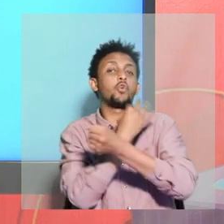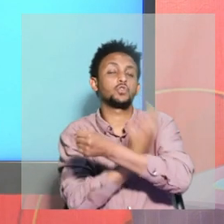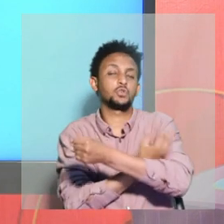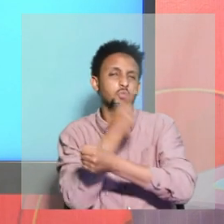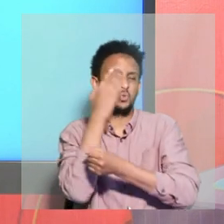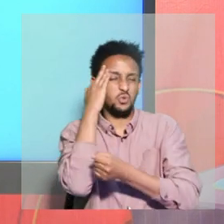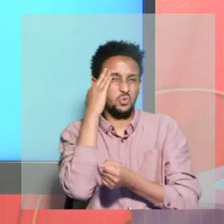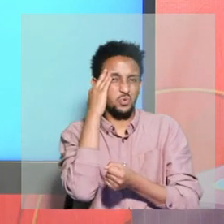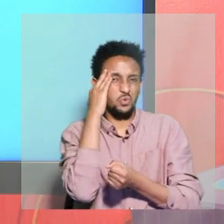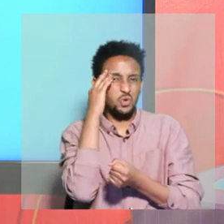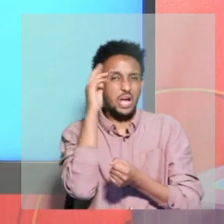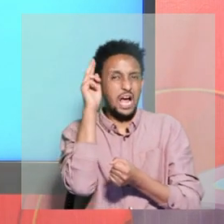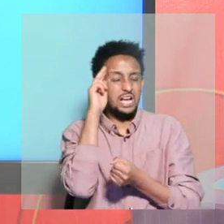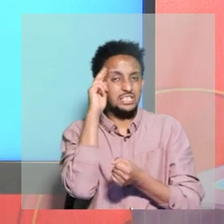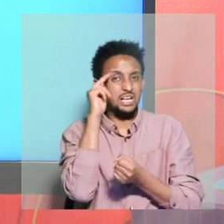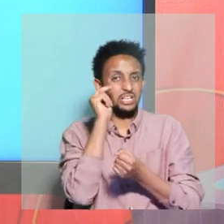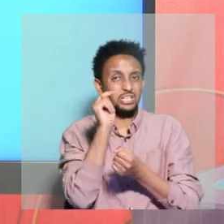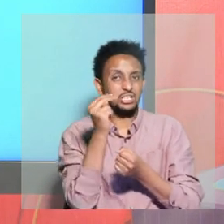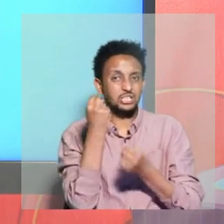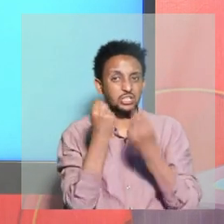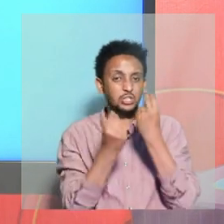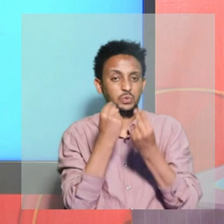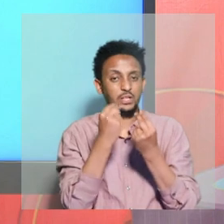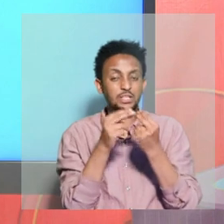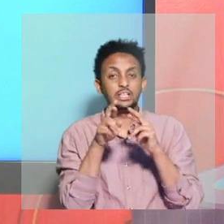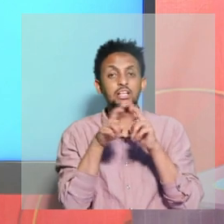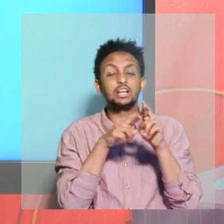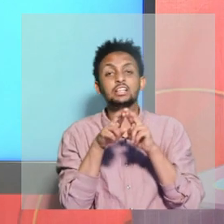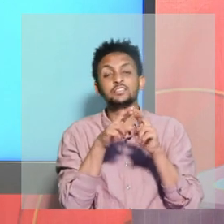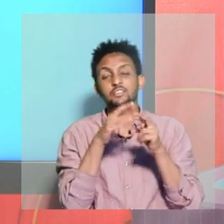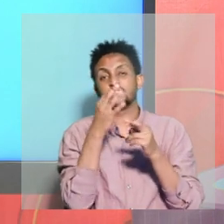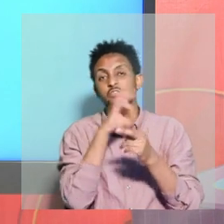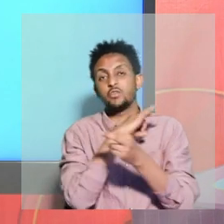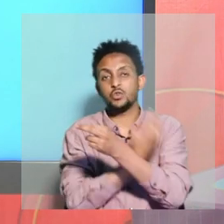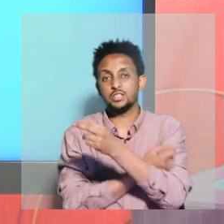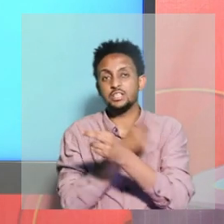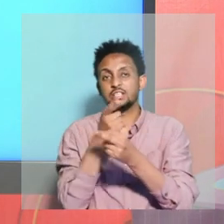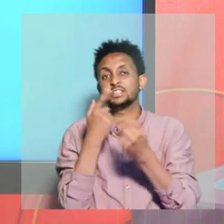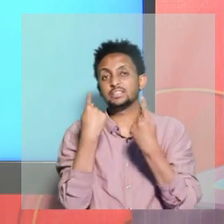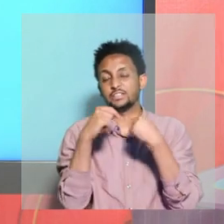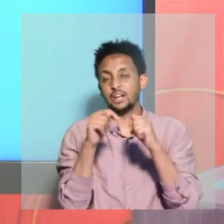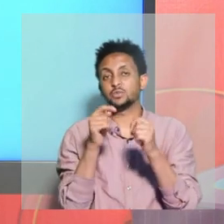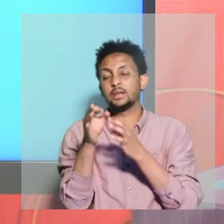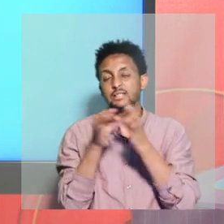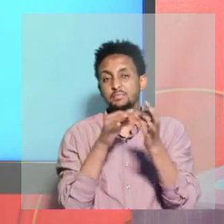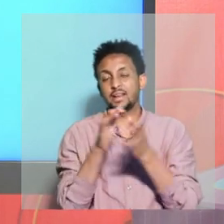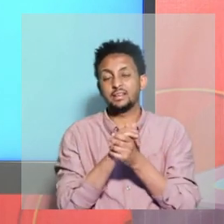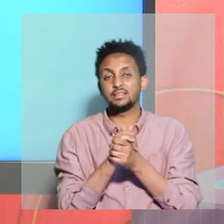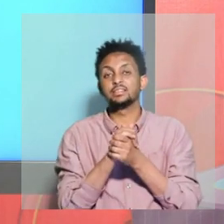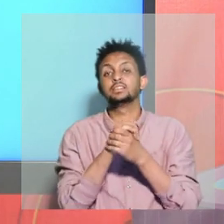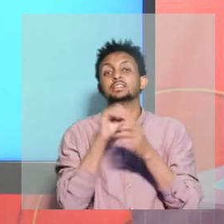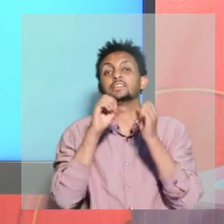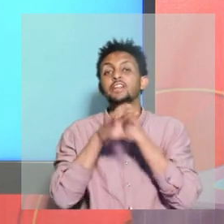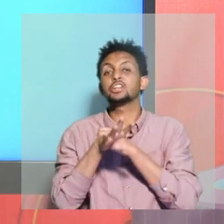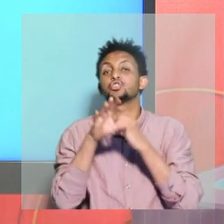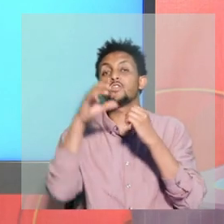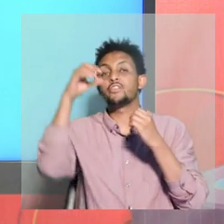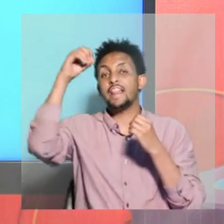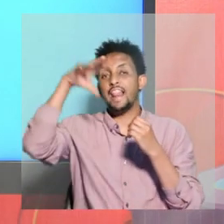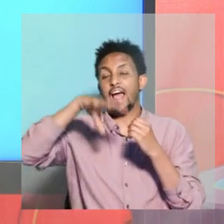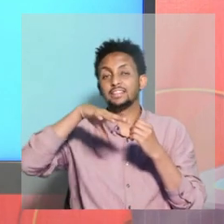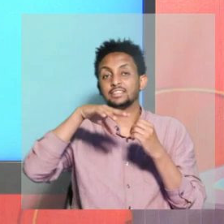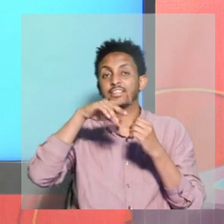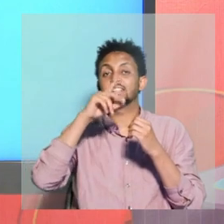We know that Sir Isaac Newton is somehow related with force, so that he tries to explain a reflection of light as